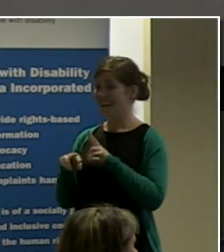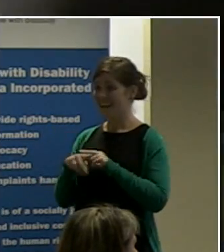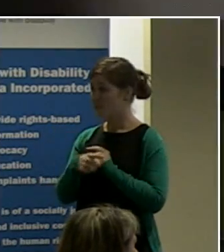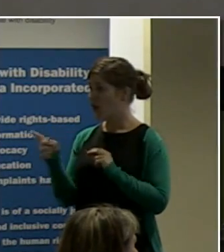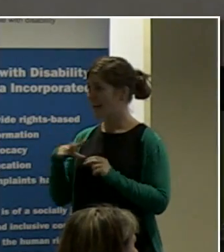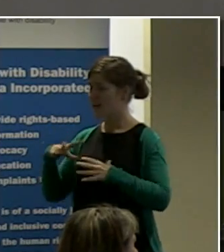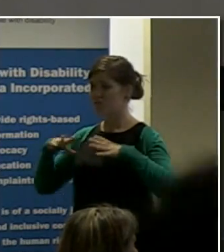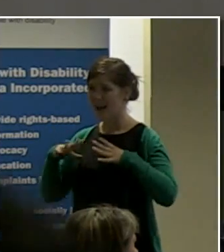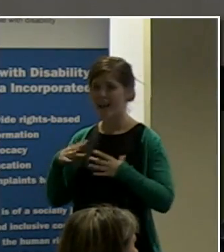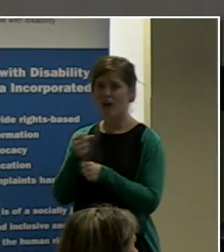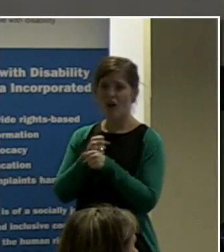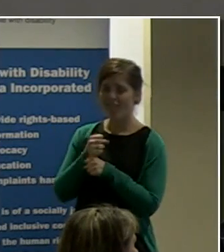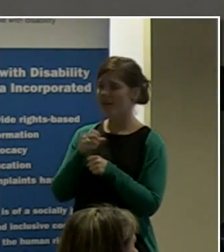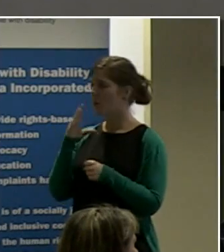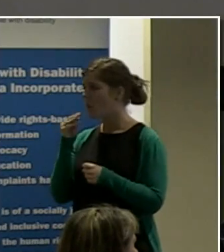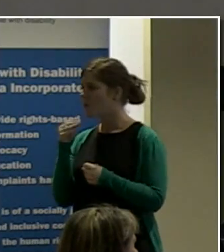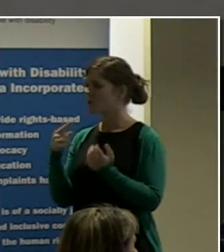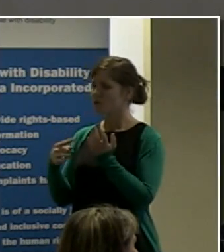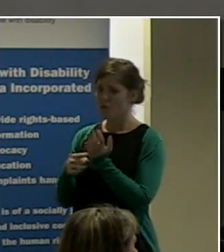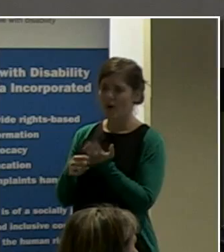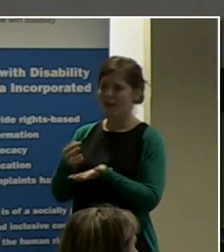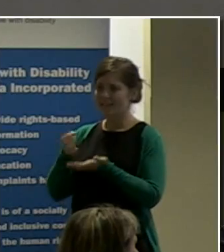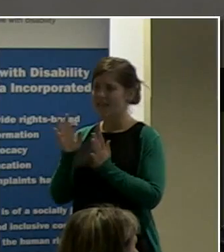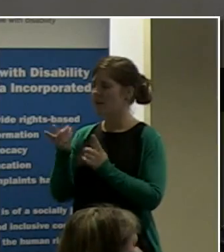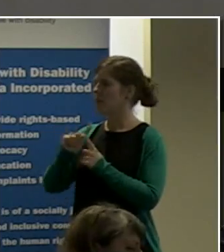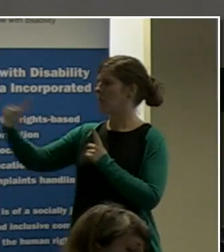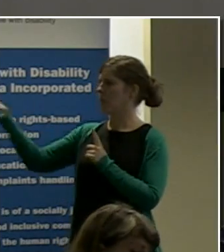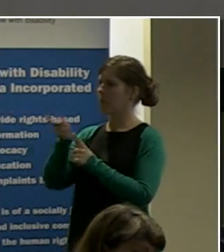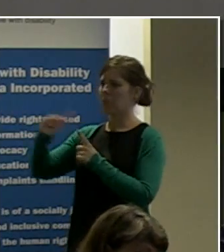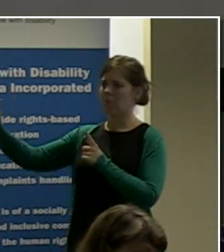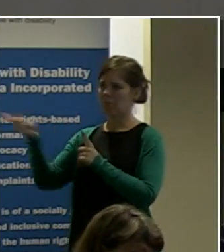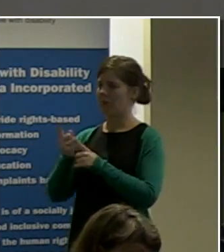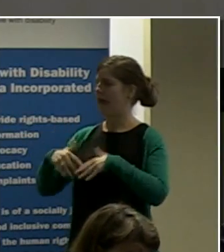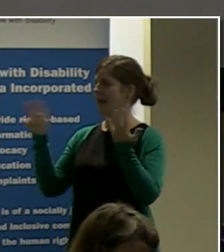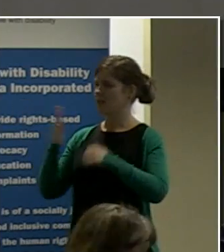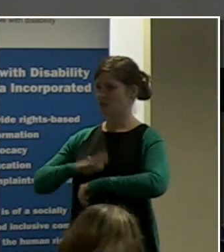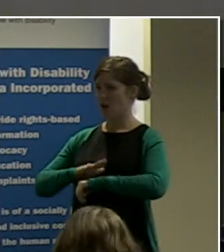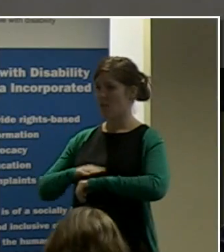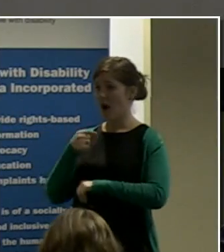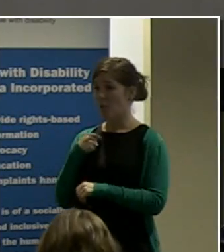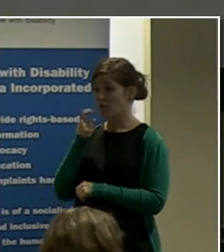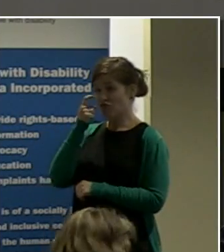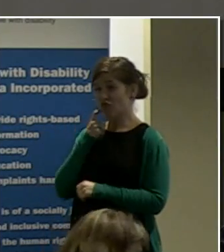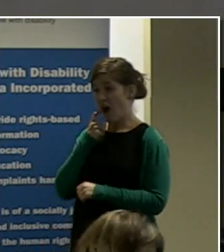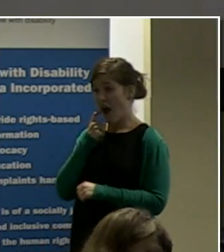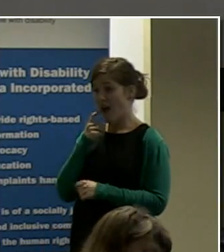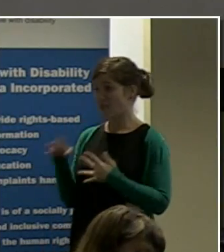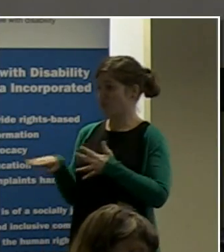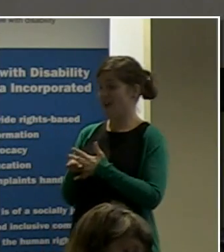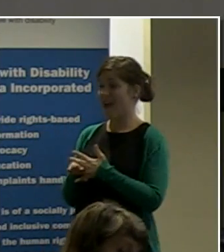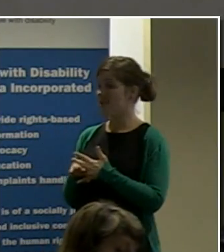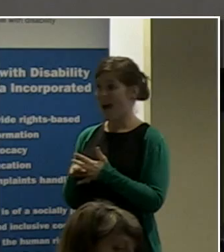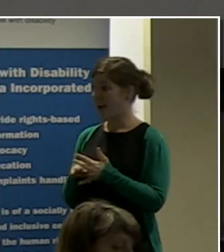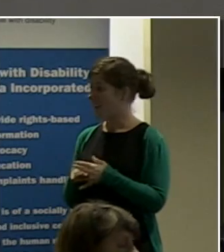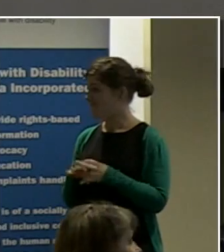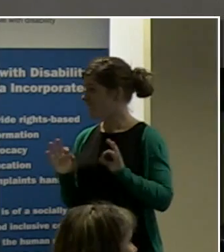grab a coffee or a water or do what you need to do while the meeting is underway. I'll try and schedule a break in, but obviously we'll want to make